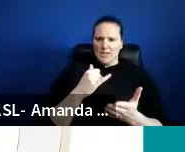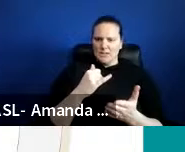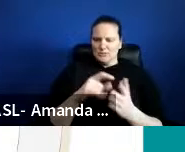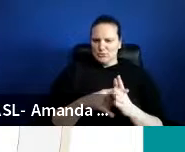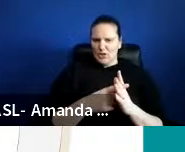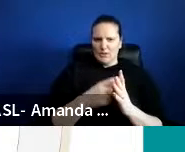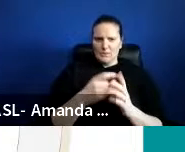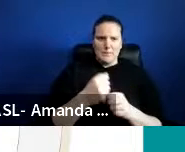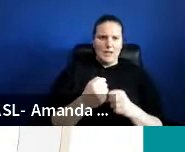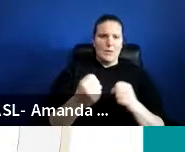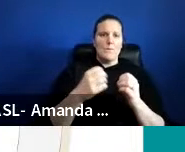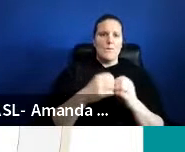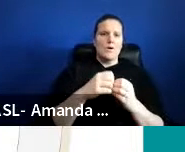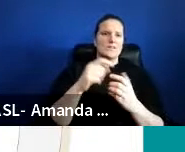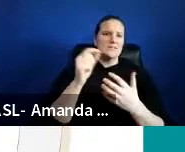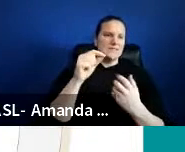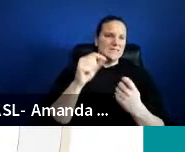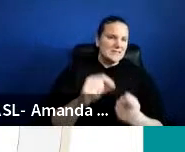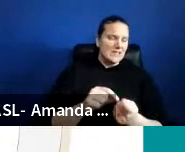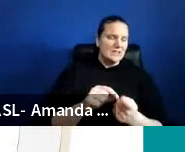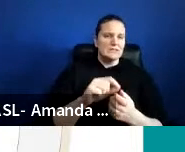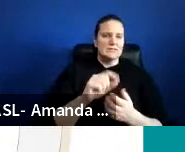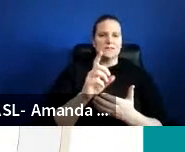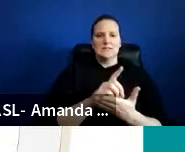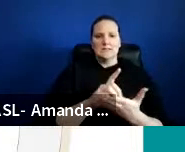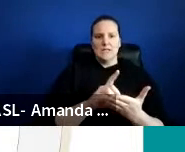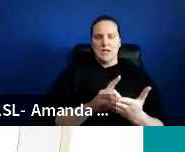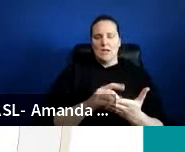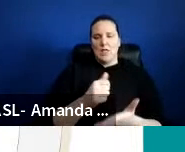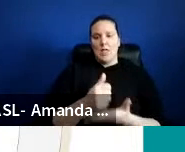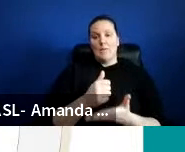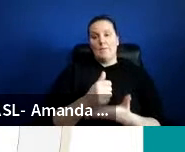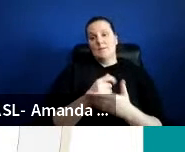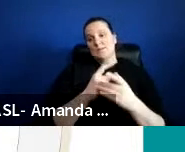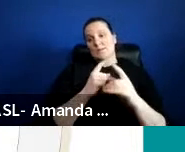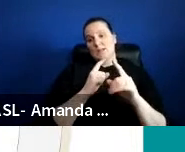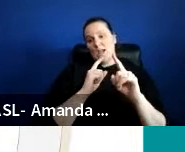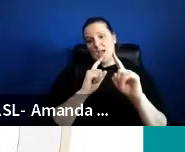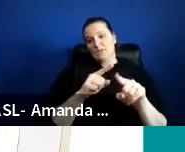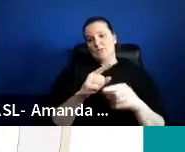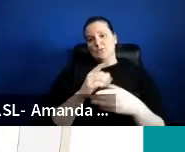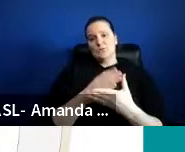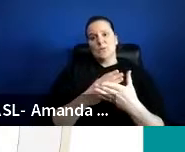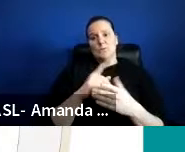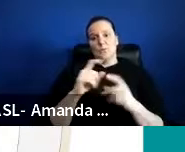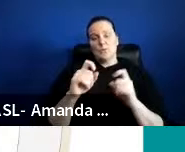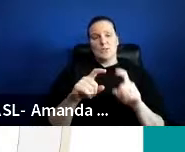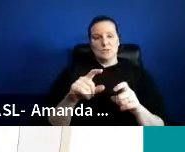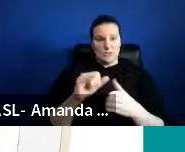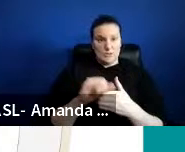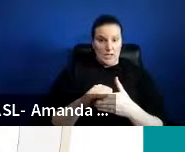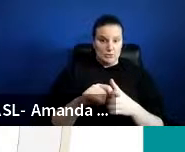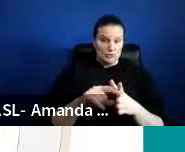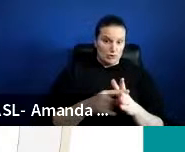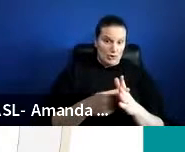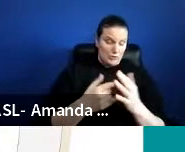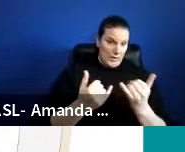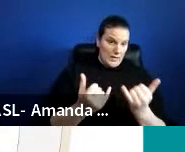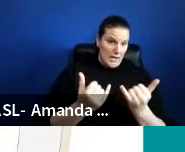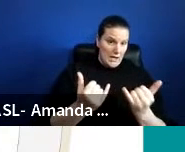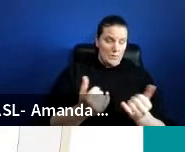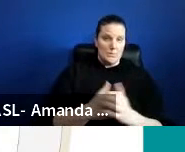more details and design, which hopefully will also help us answer some of the questions that we're getting right now.